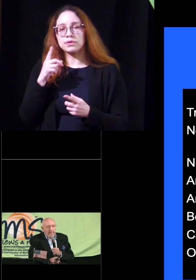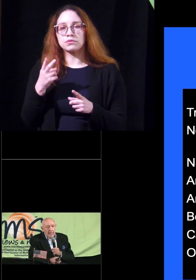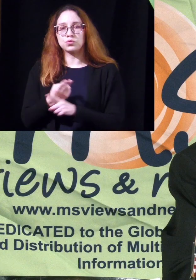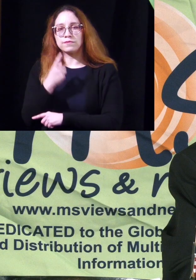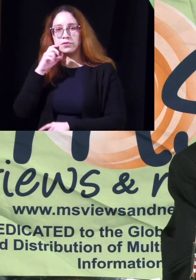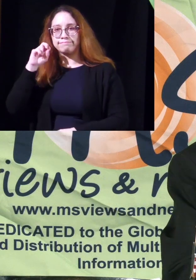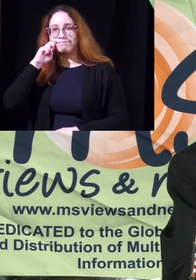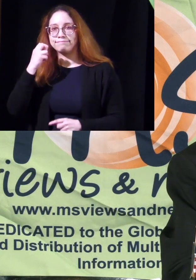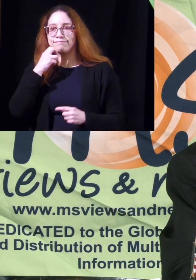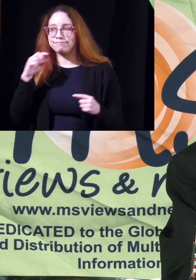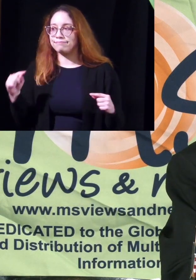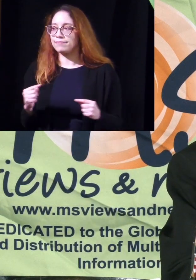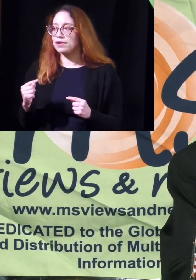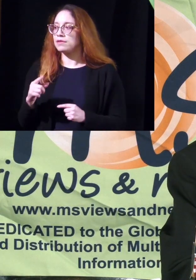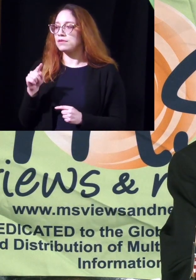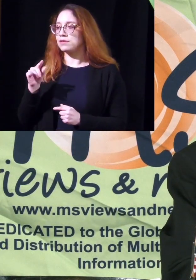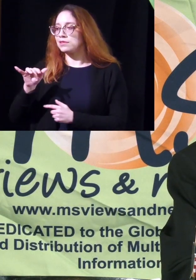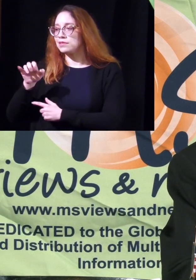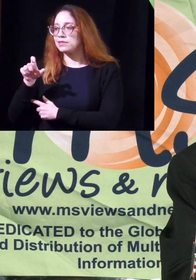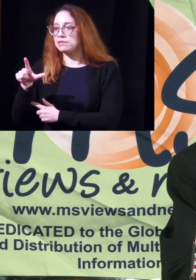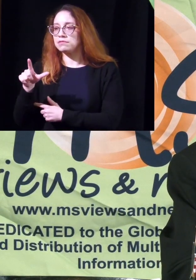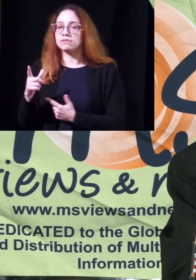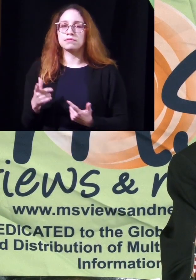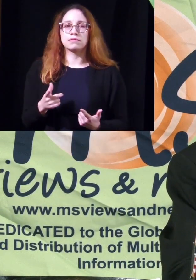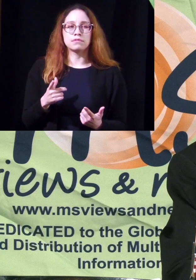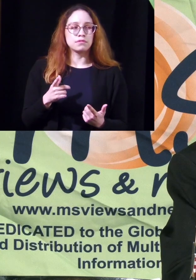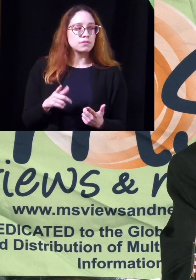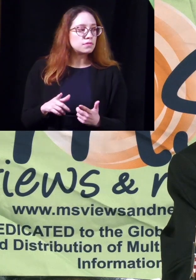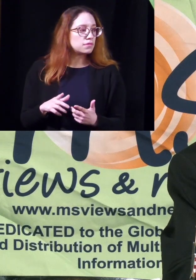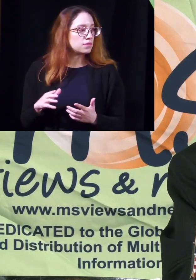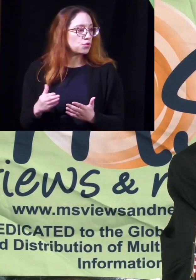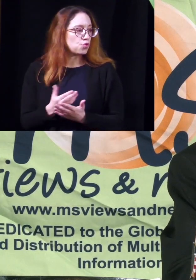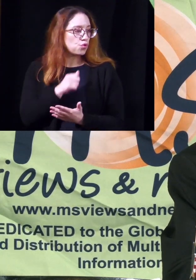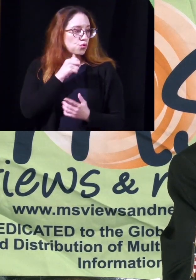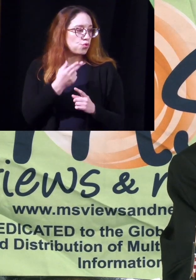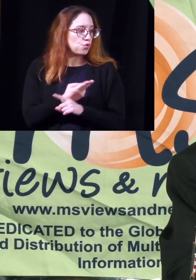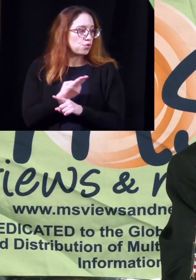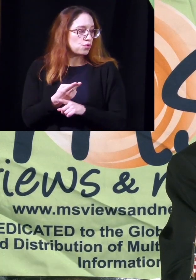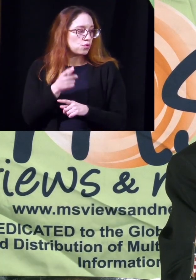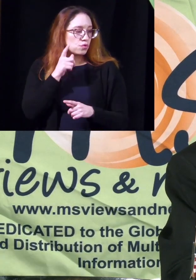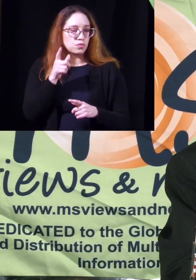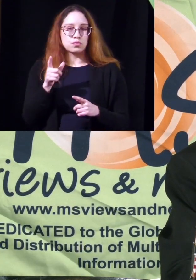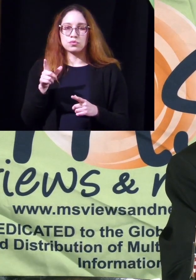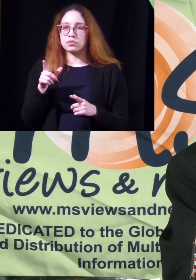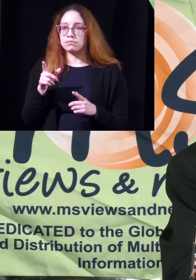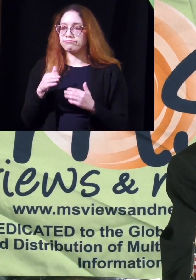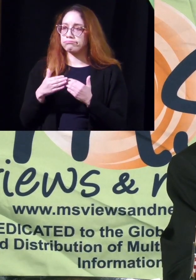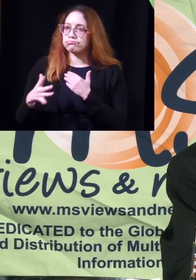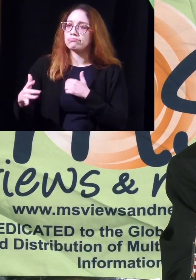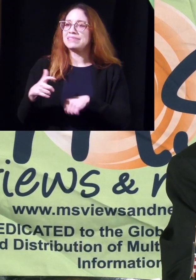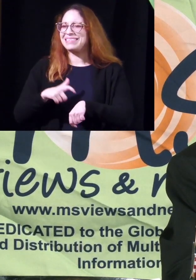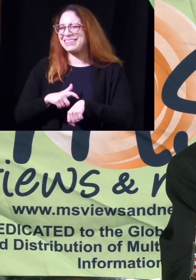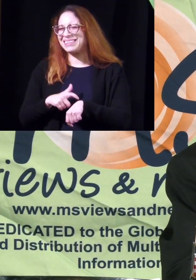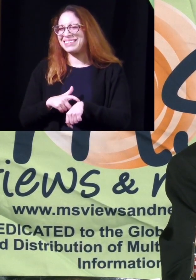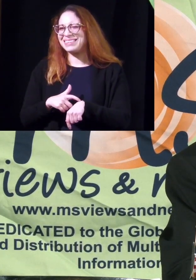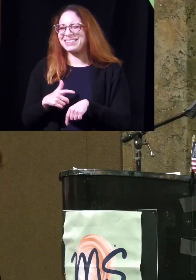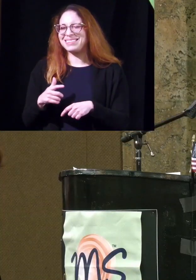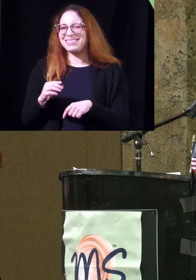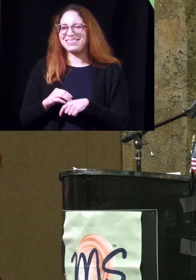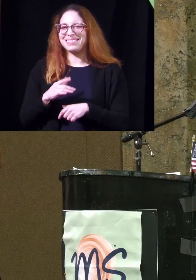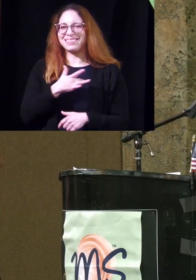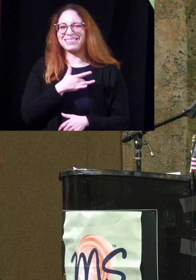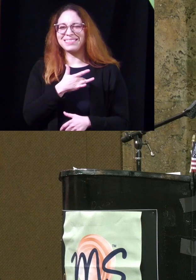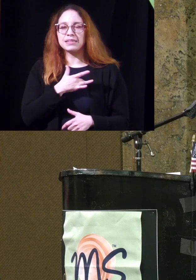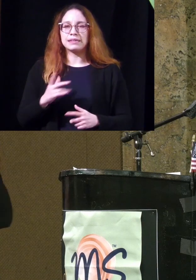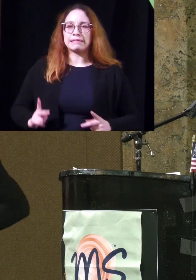too. Tylenol, non-steroidal drugs, again, we never want to use a non-steroidal drug for a prolonged period of time because of cardiovascular and